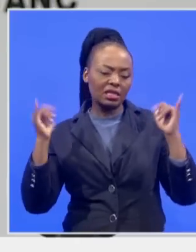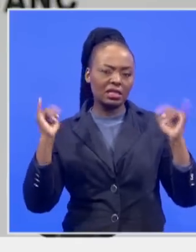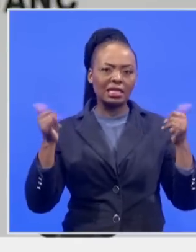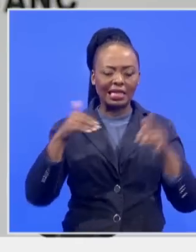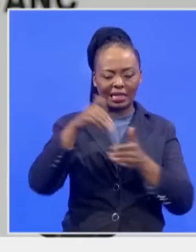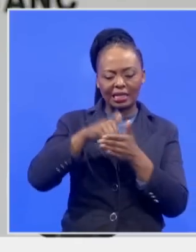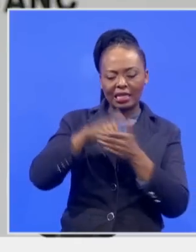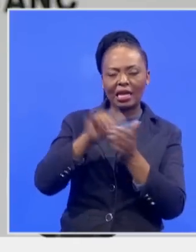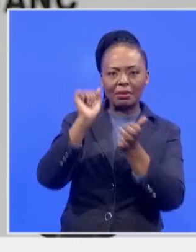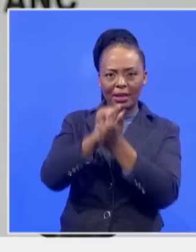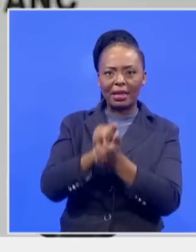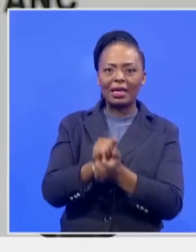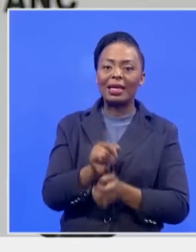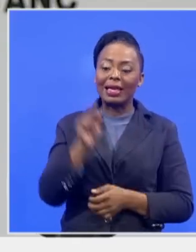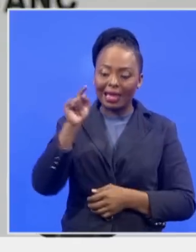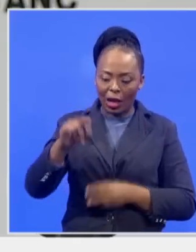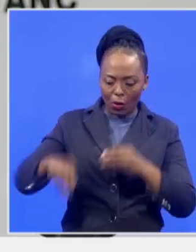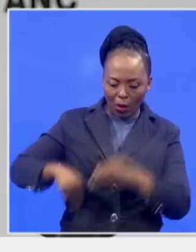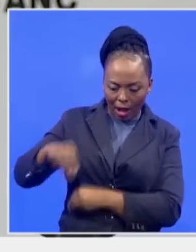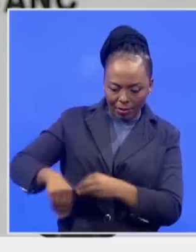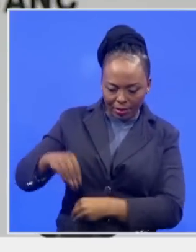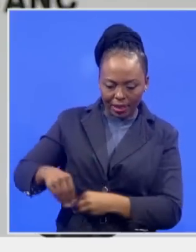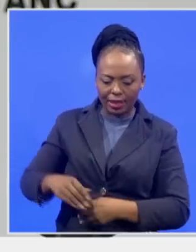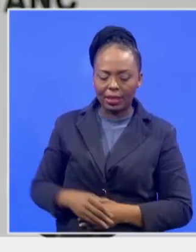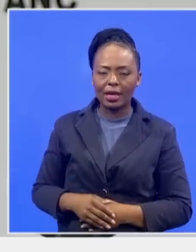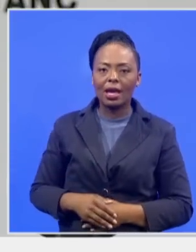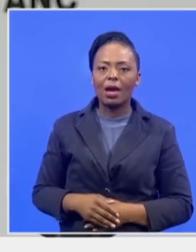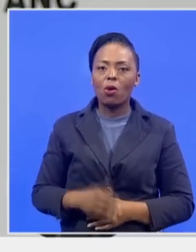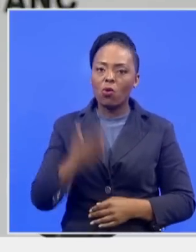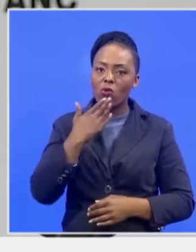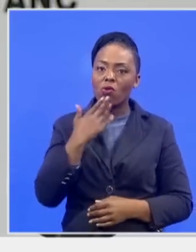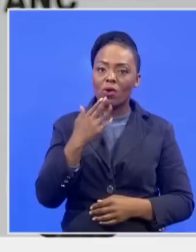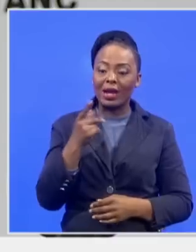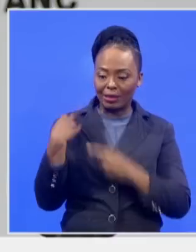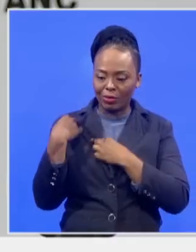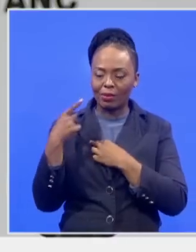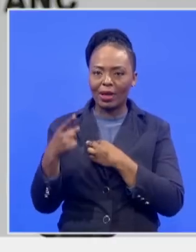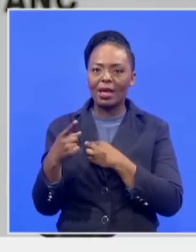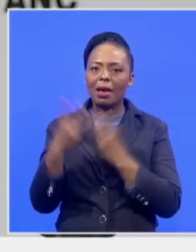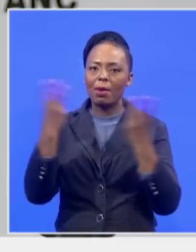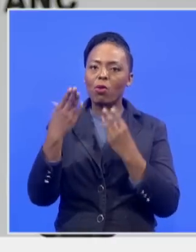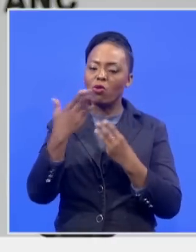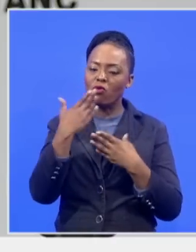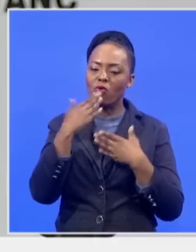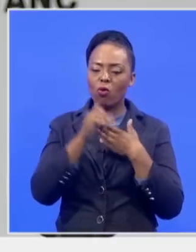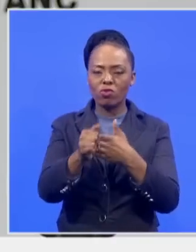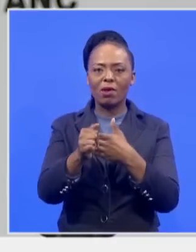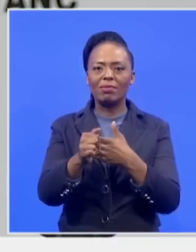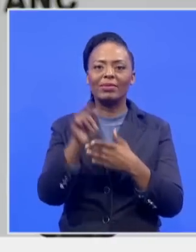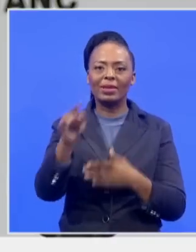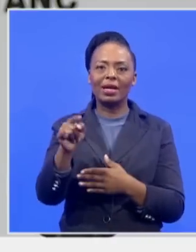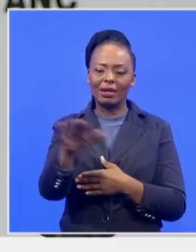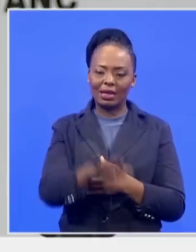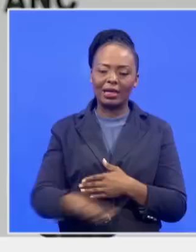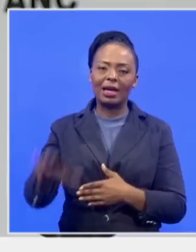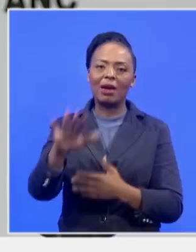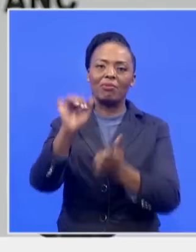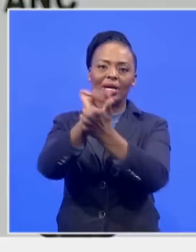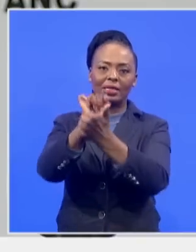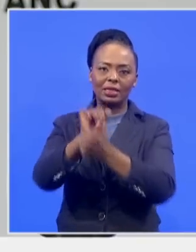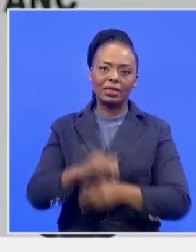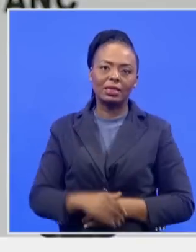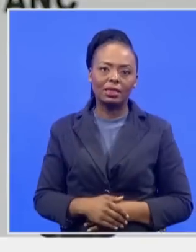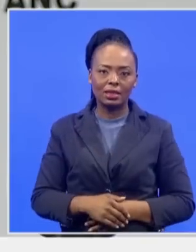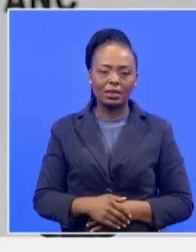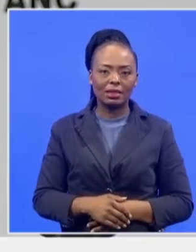was enabled by people who run prisons in this country. So these